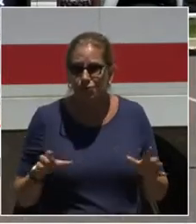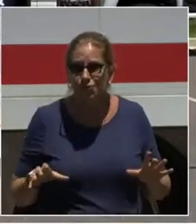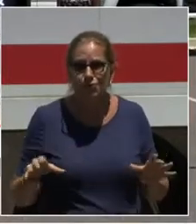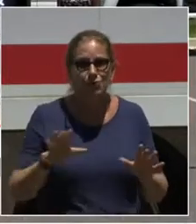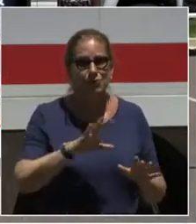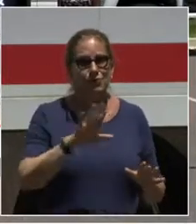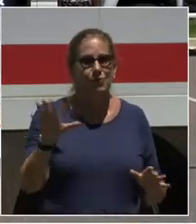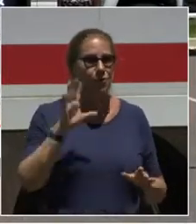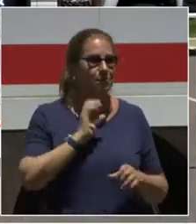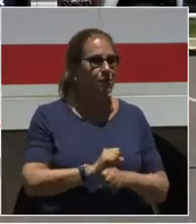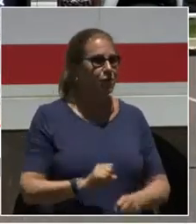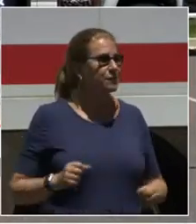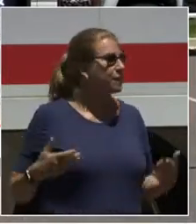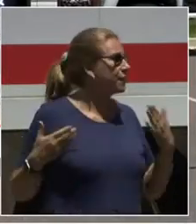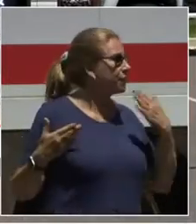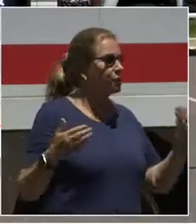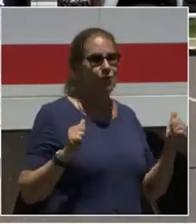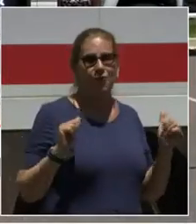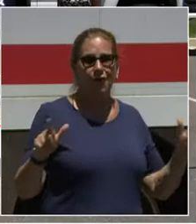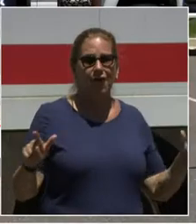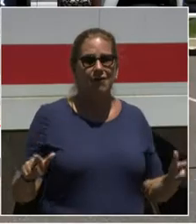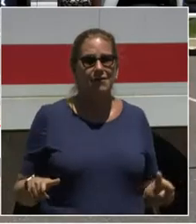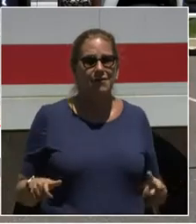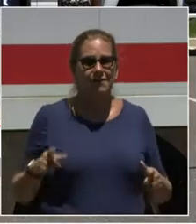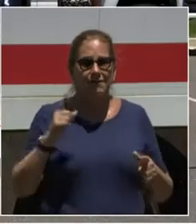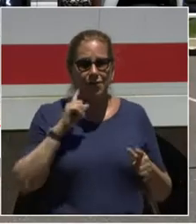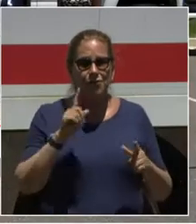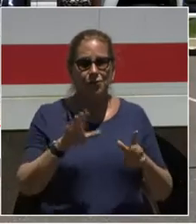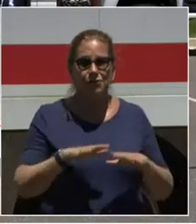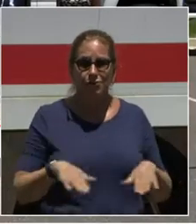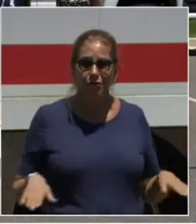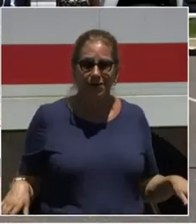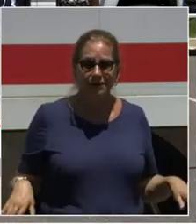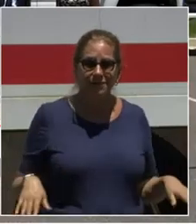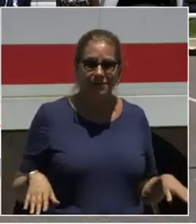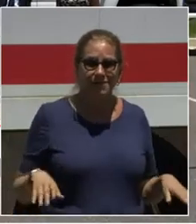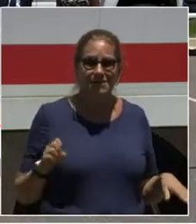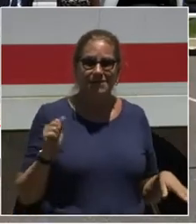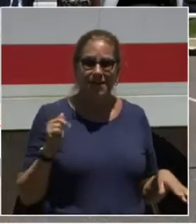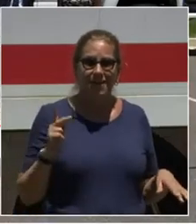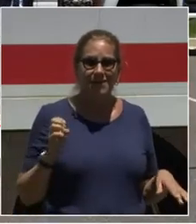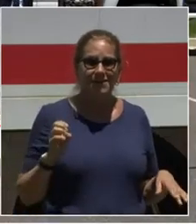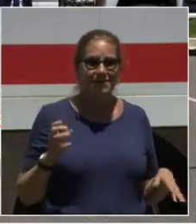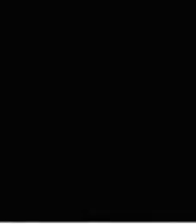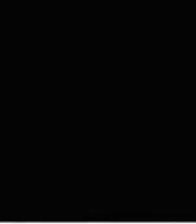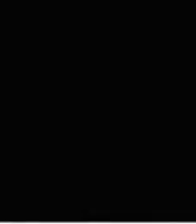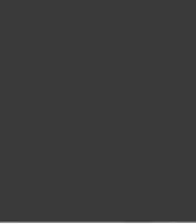Children's that's going to show us, Children's Health that's going to show us this van. Thank you.